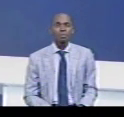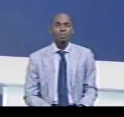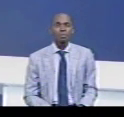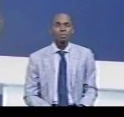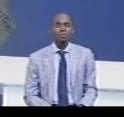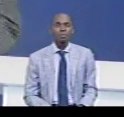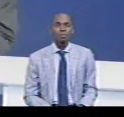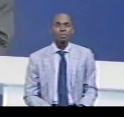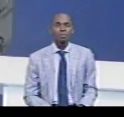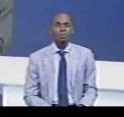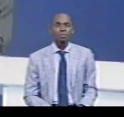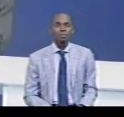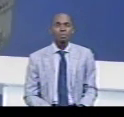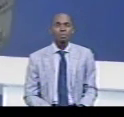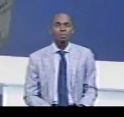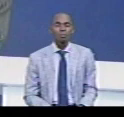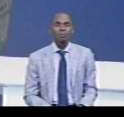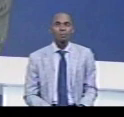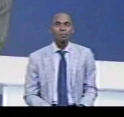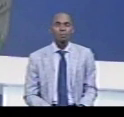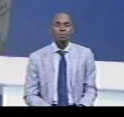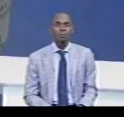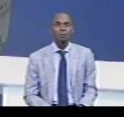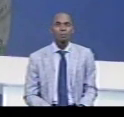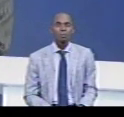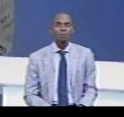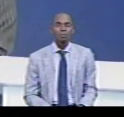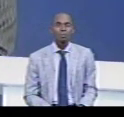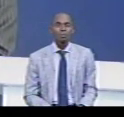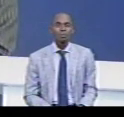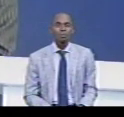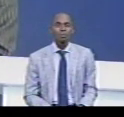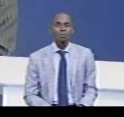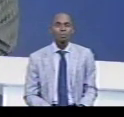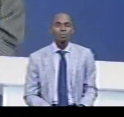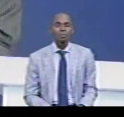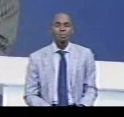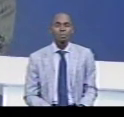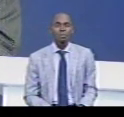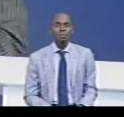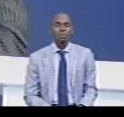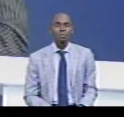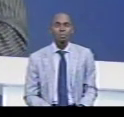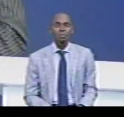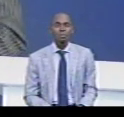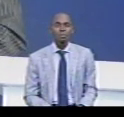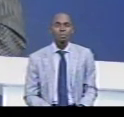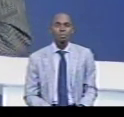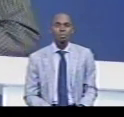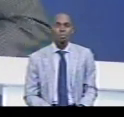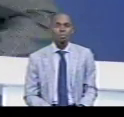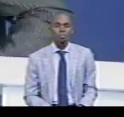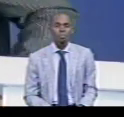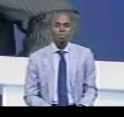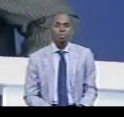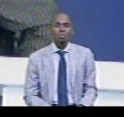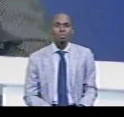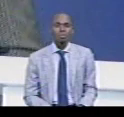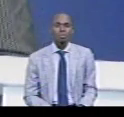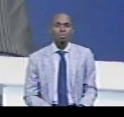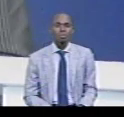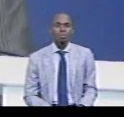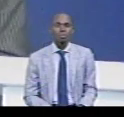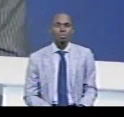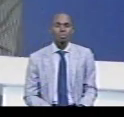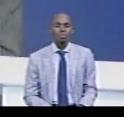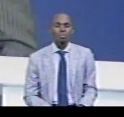there I first believed. Through many dangers, toils,